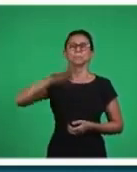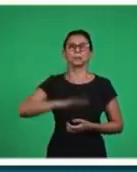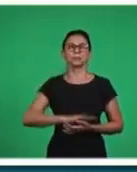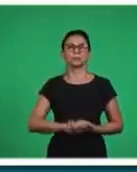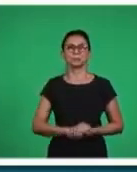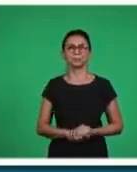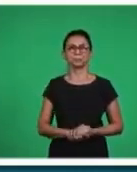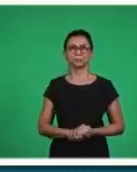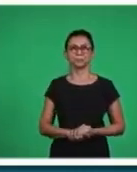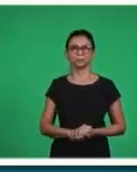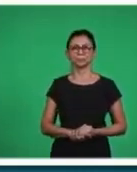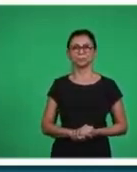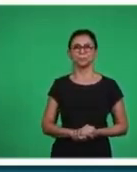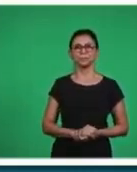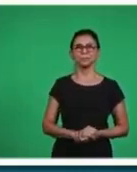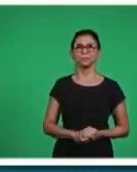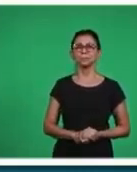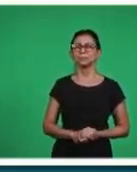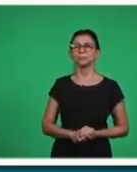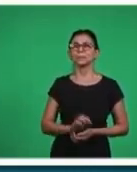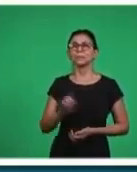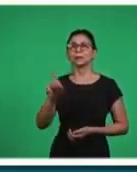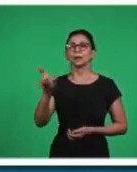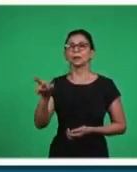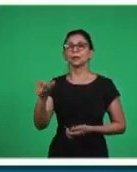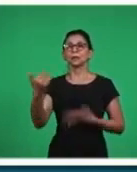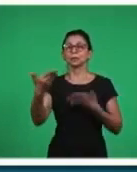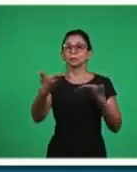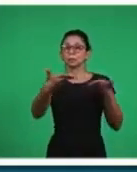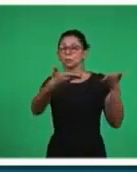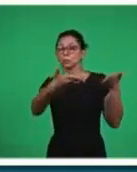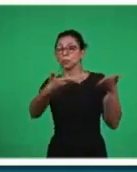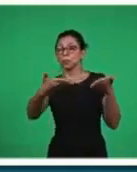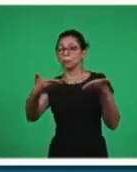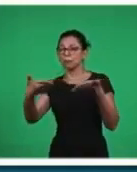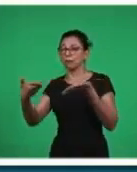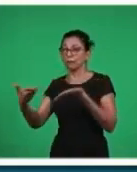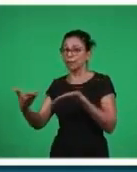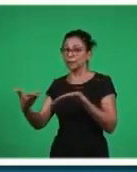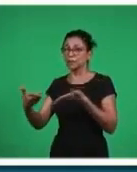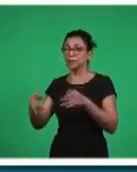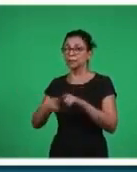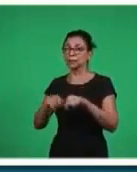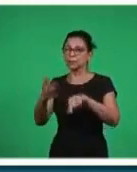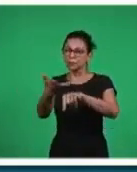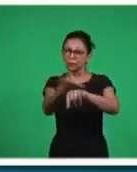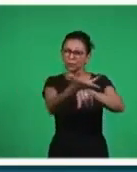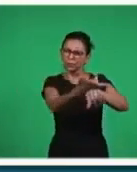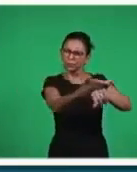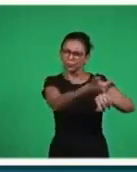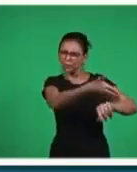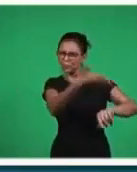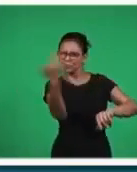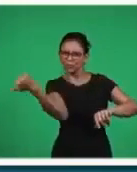prophetically, and the one who invites and the one who convinces the